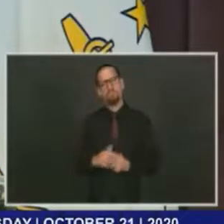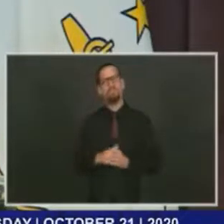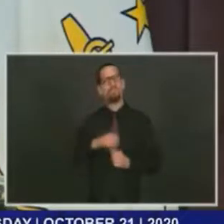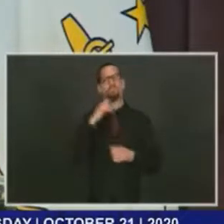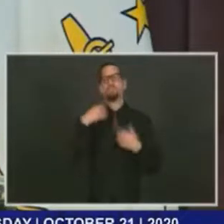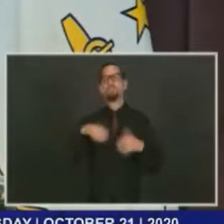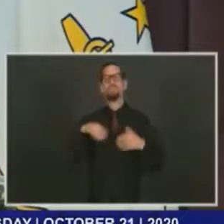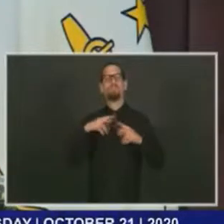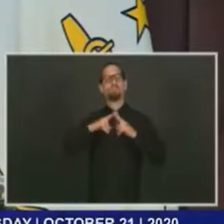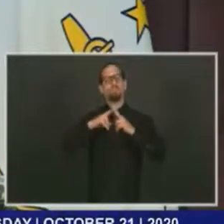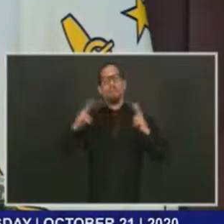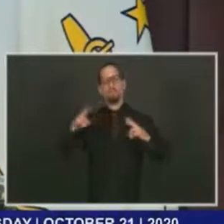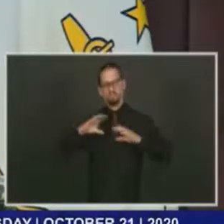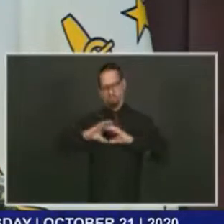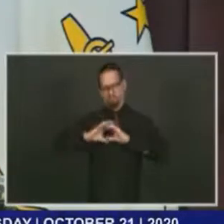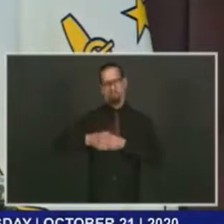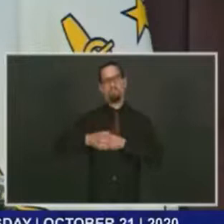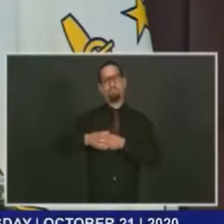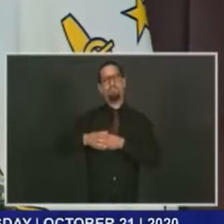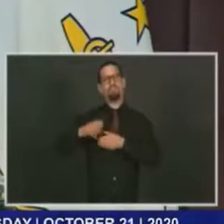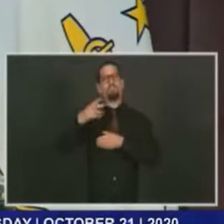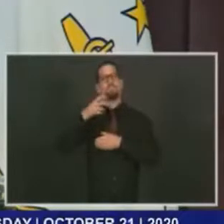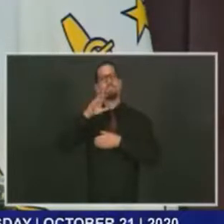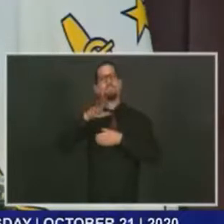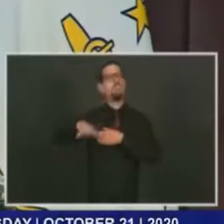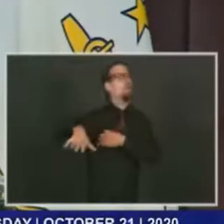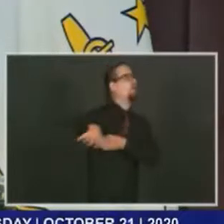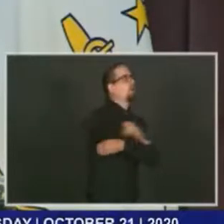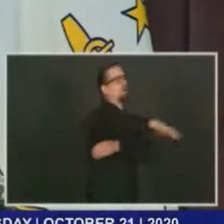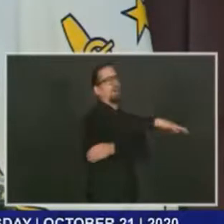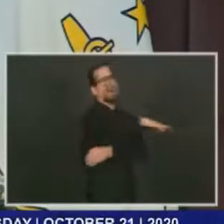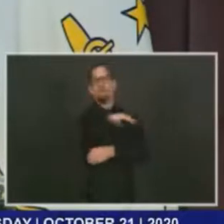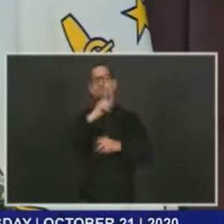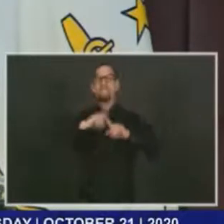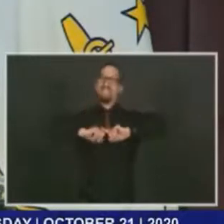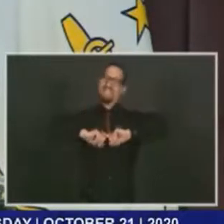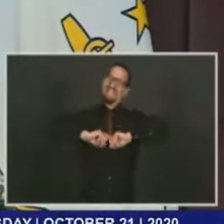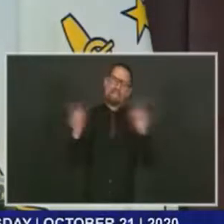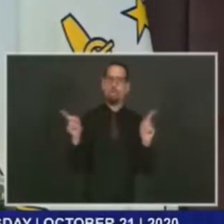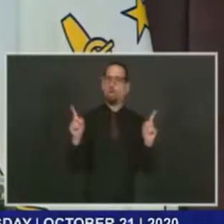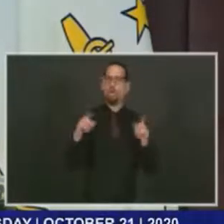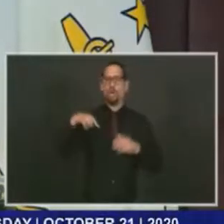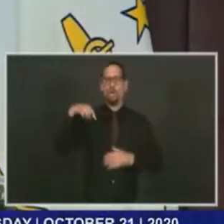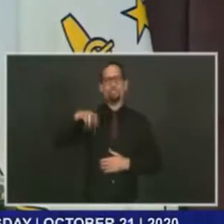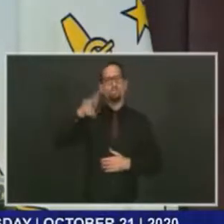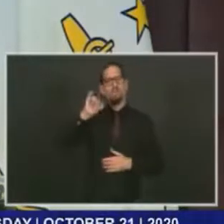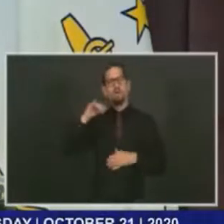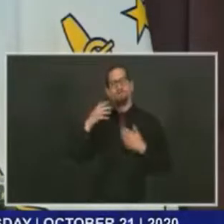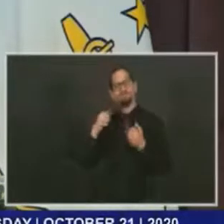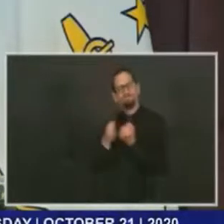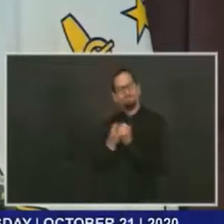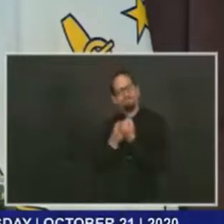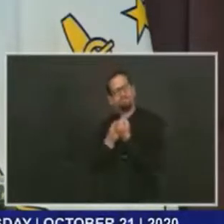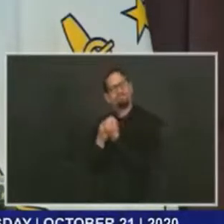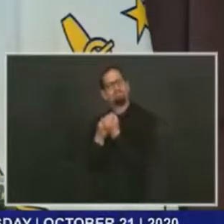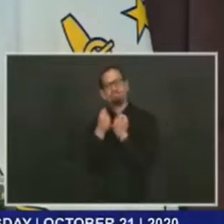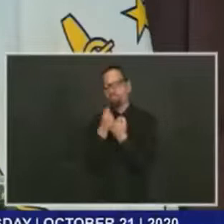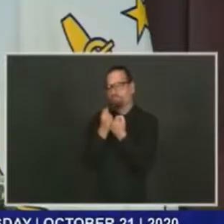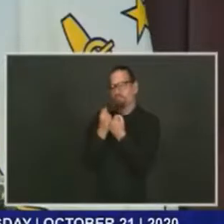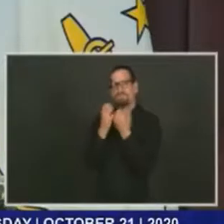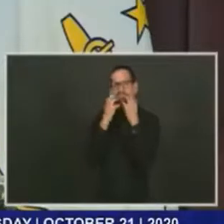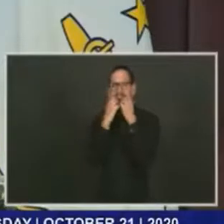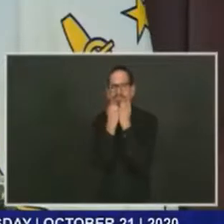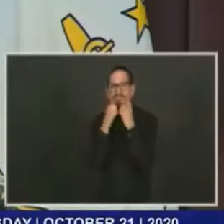innovation, caring about one another, following the rules, not for yourself, but to keep your friends